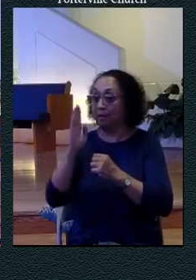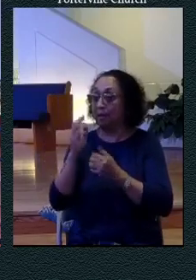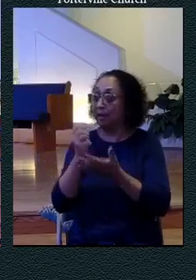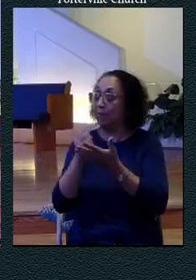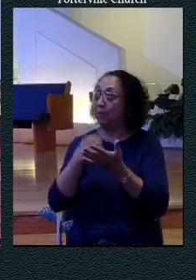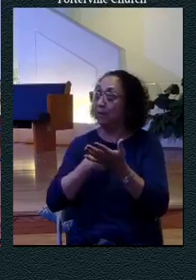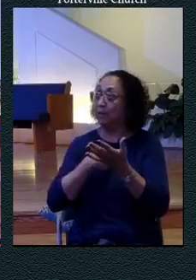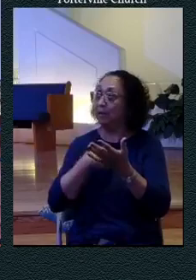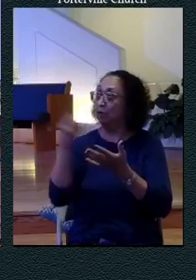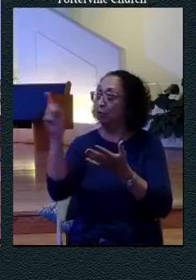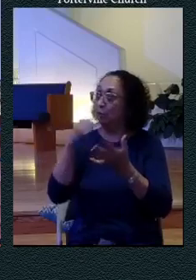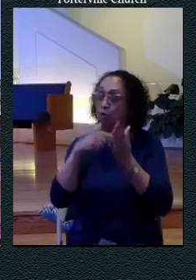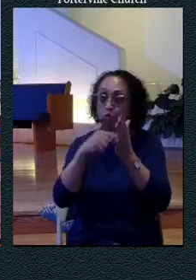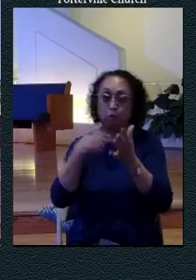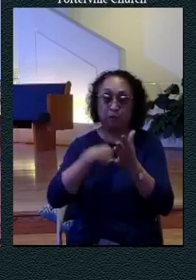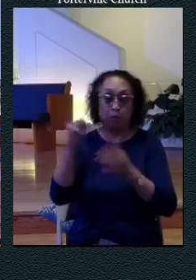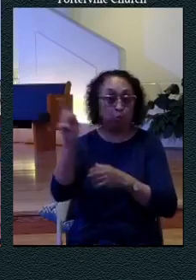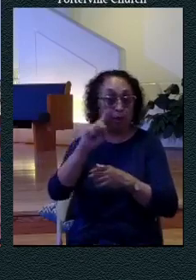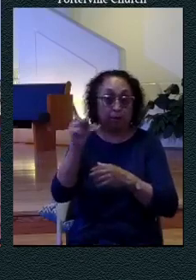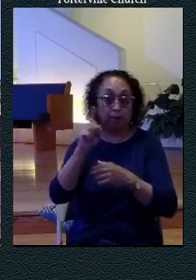somewhere.